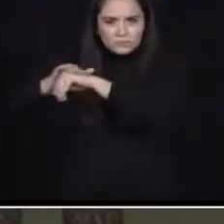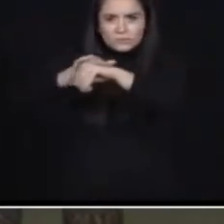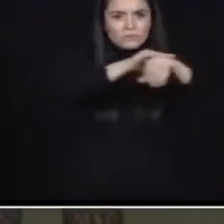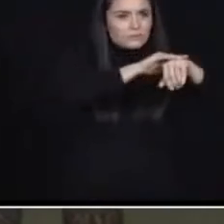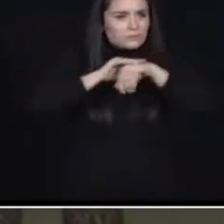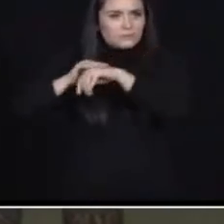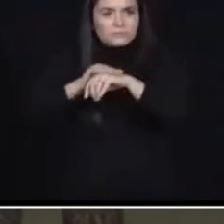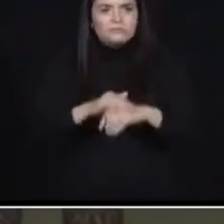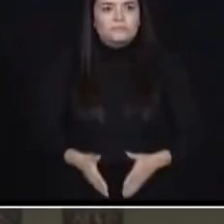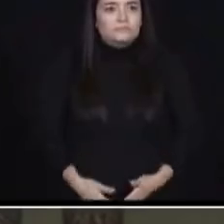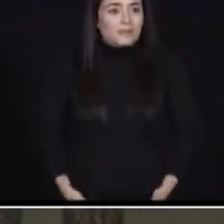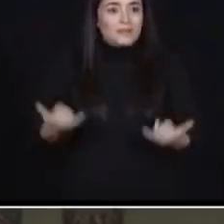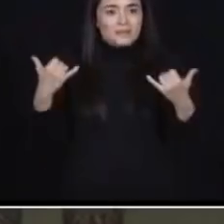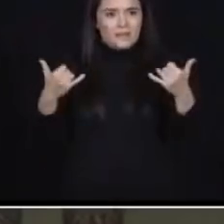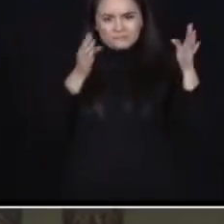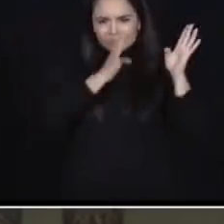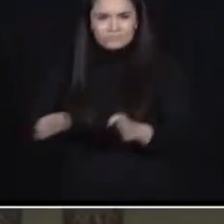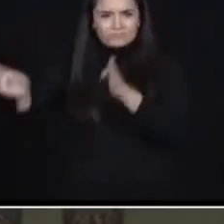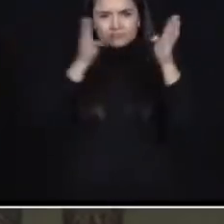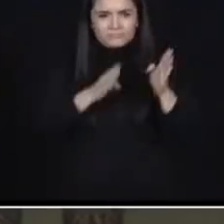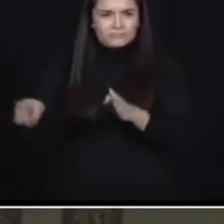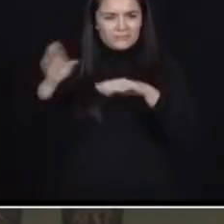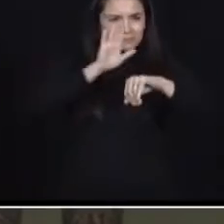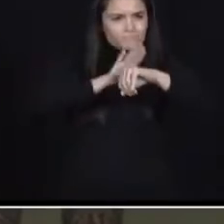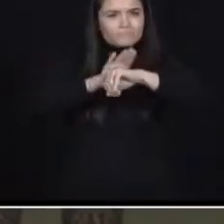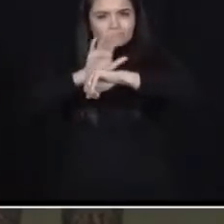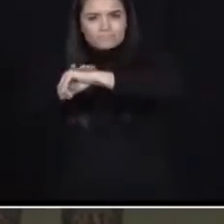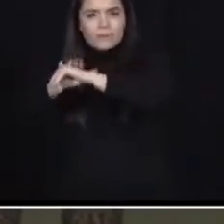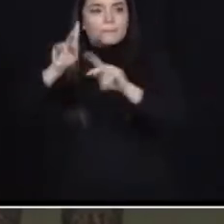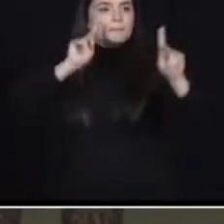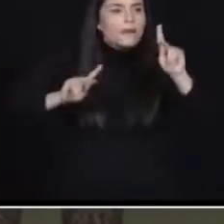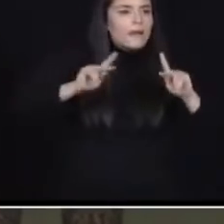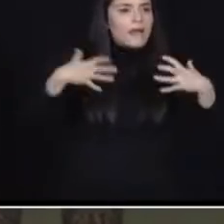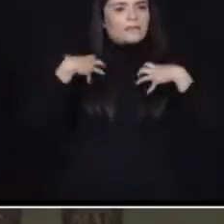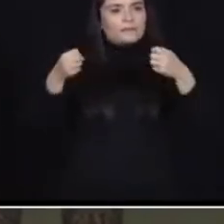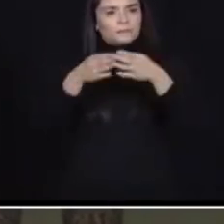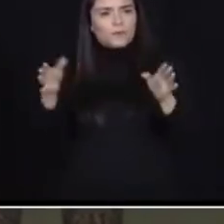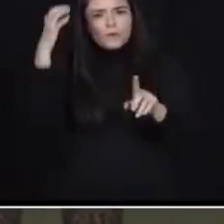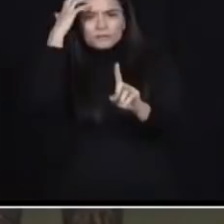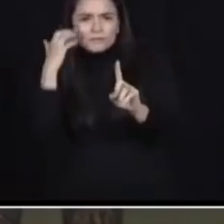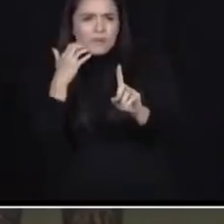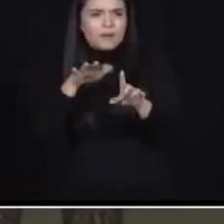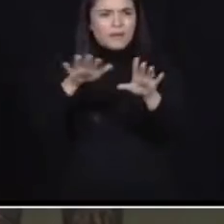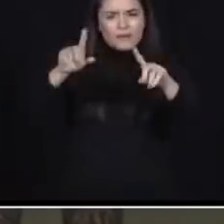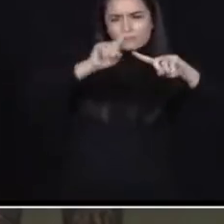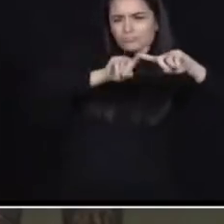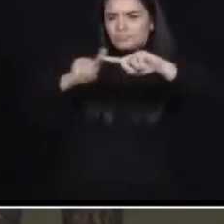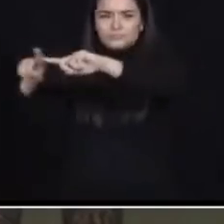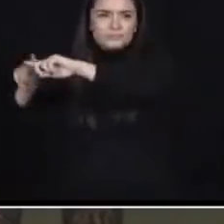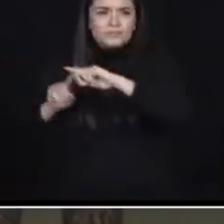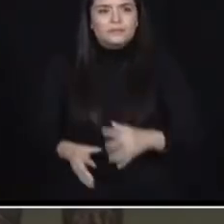Ontarians and to local public health units. It focuses on early intervention in